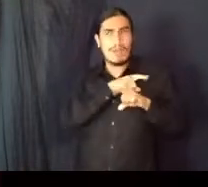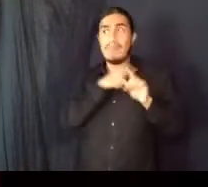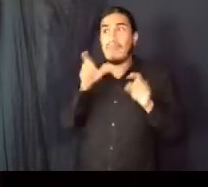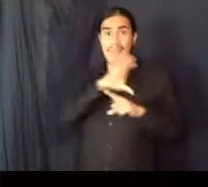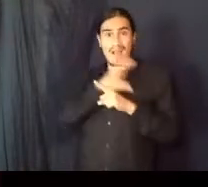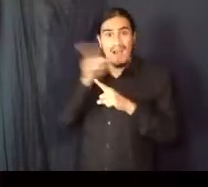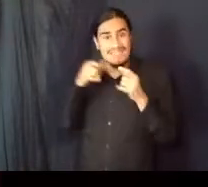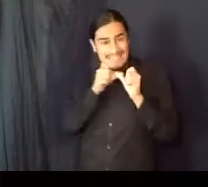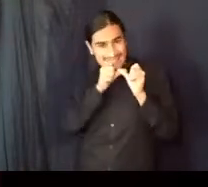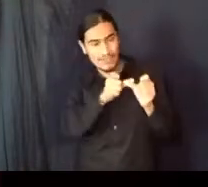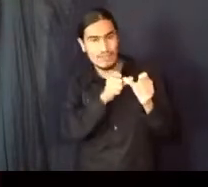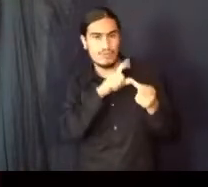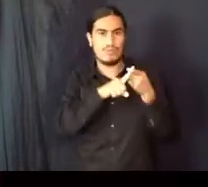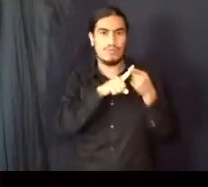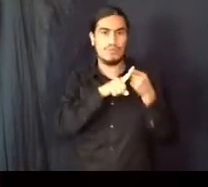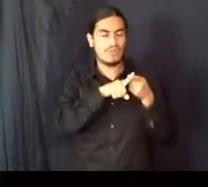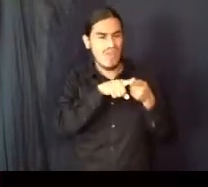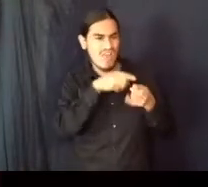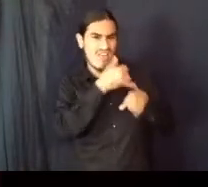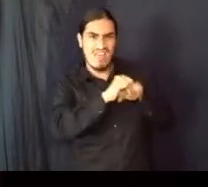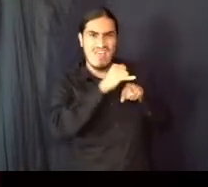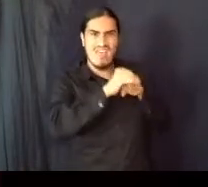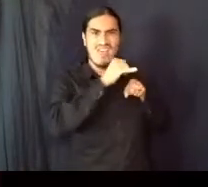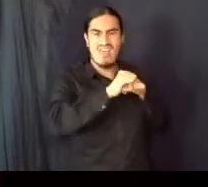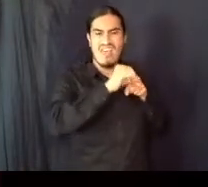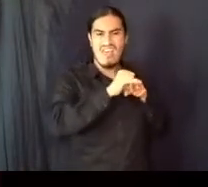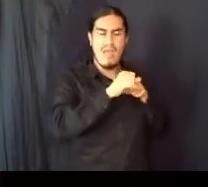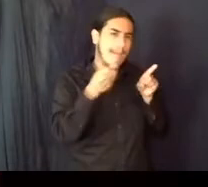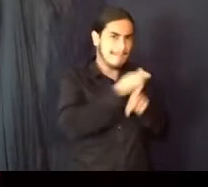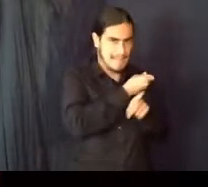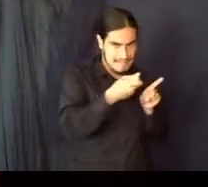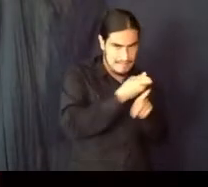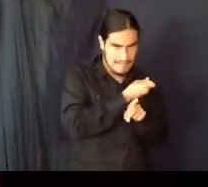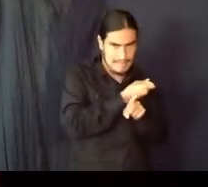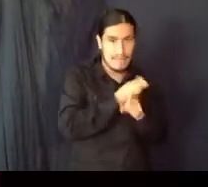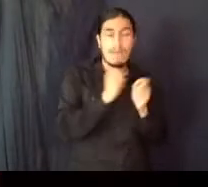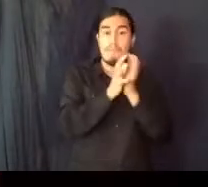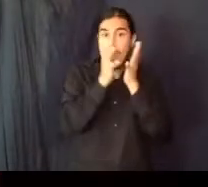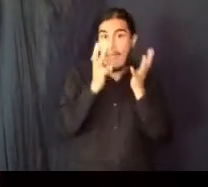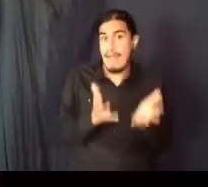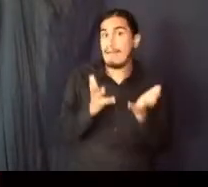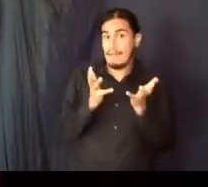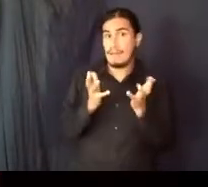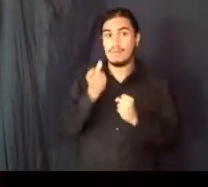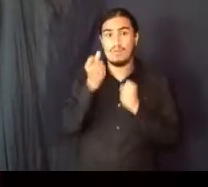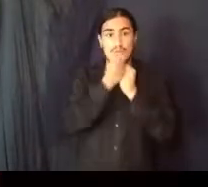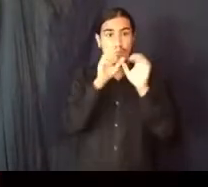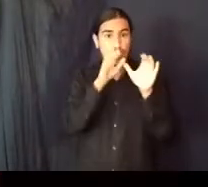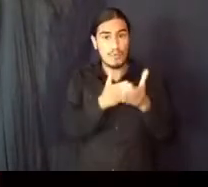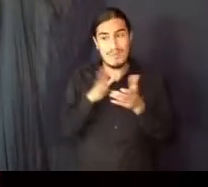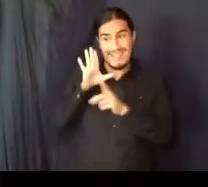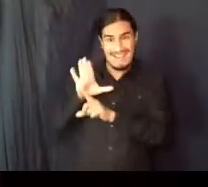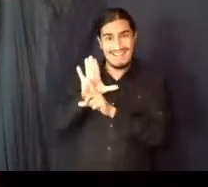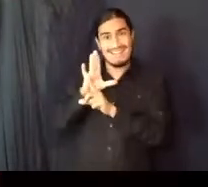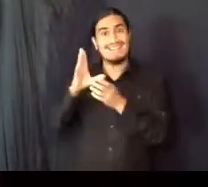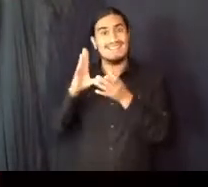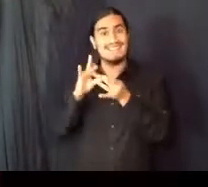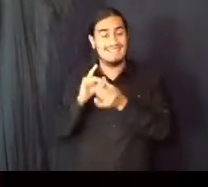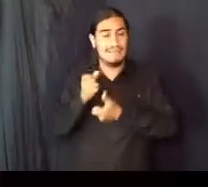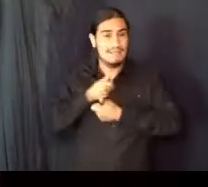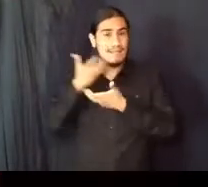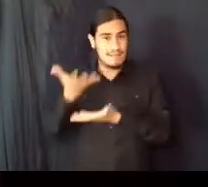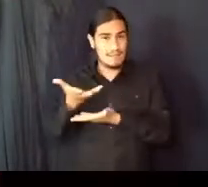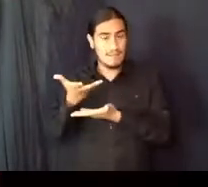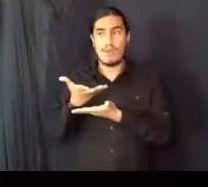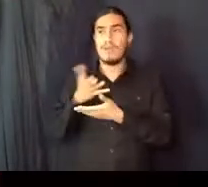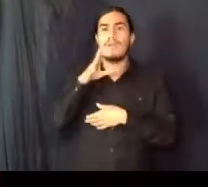with racist slurs. As stated in the many reports of support groups and his own testimony, Wilson A. could barely